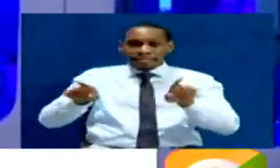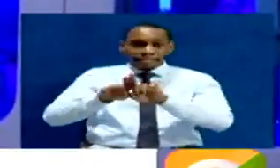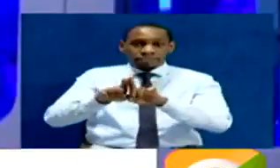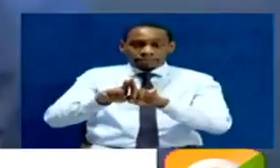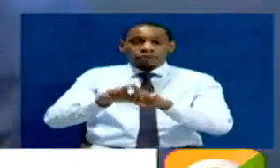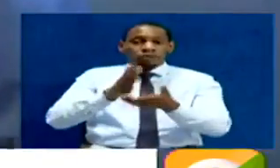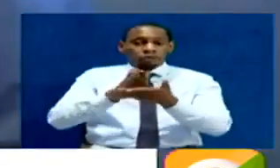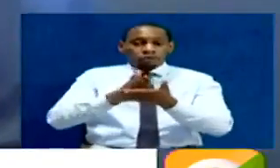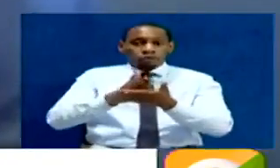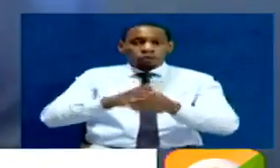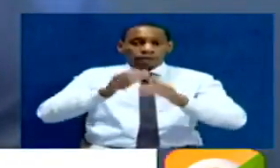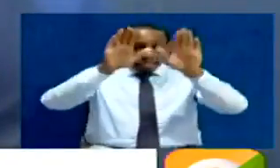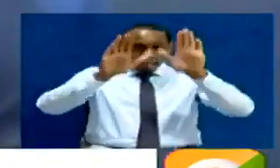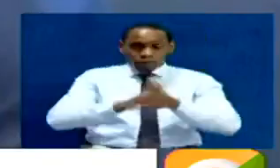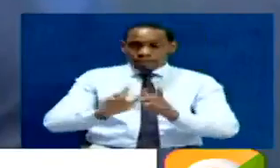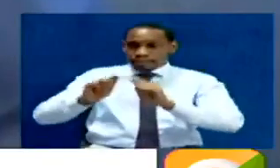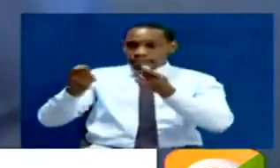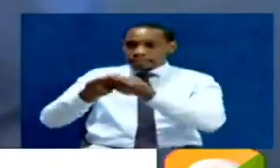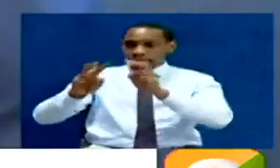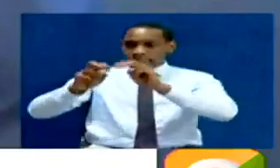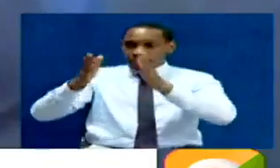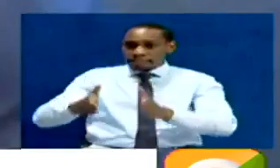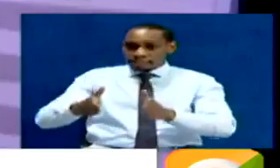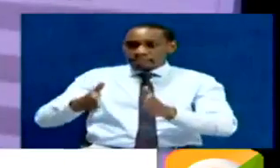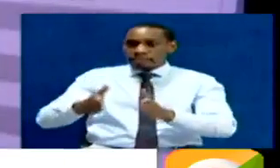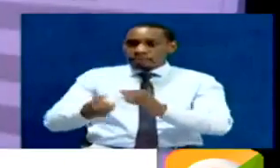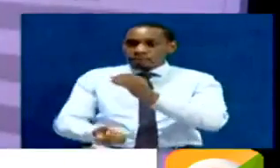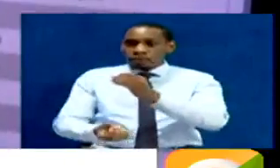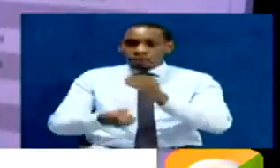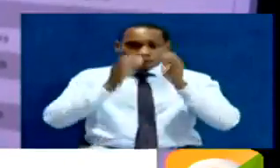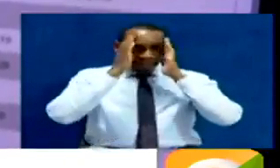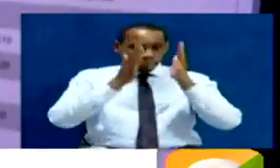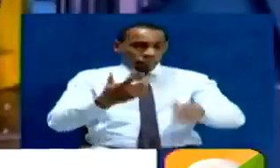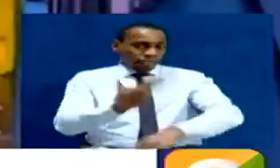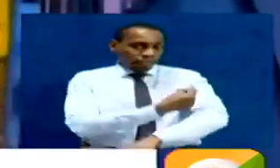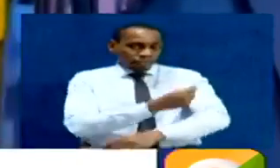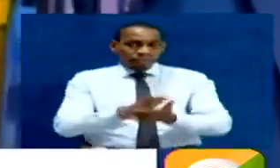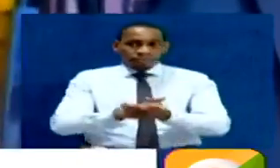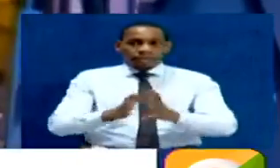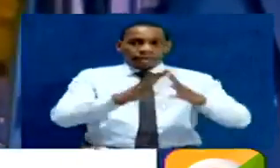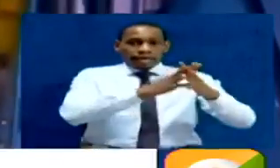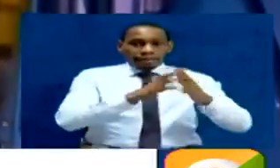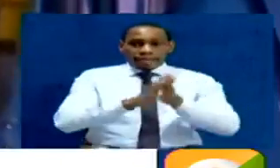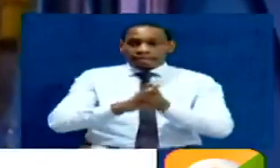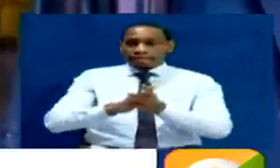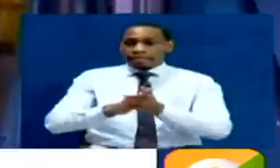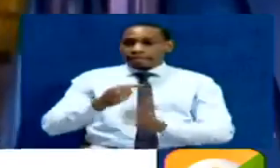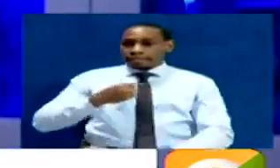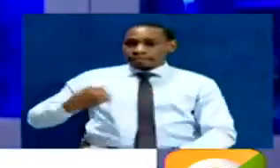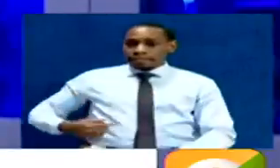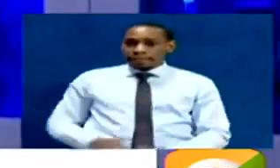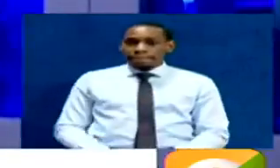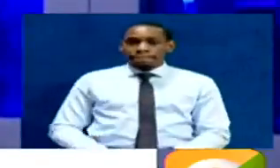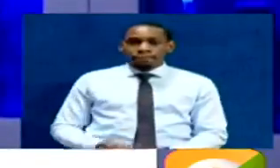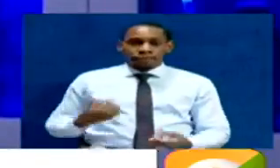be quite useful. The team of researchers at the Alupe Center have set their sights on vaccines from the US and China. One of